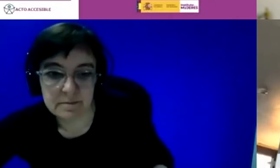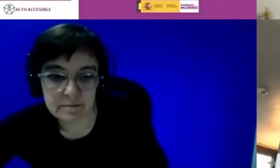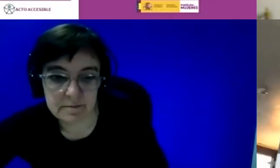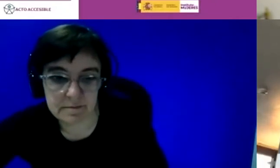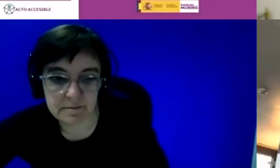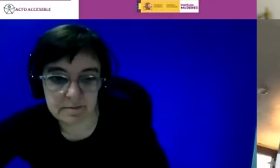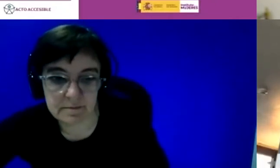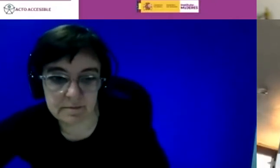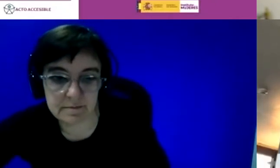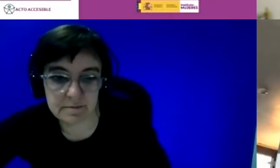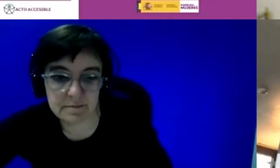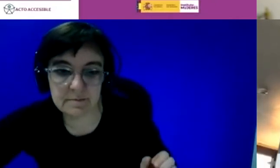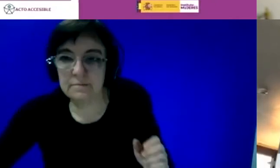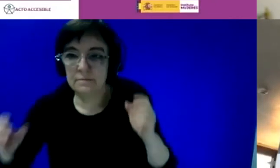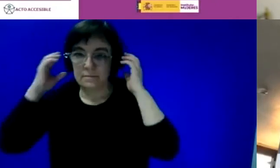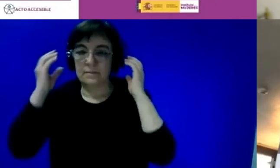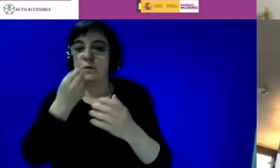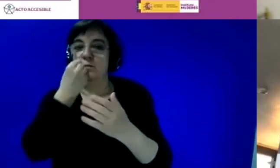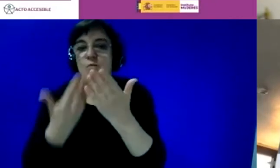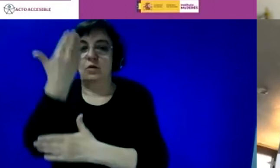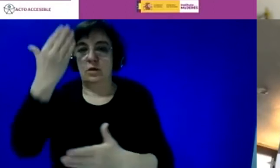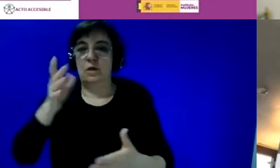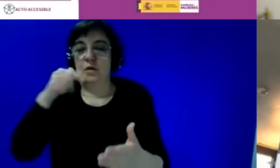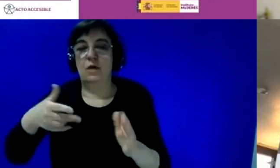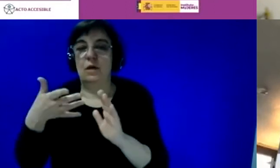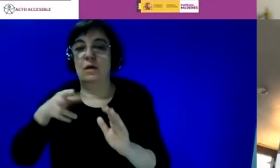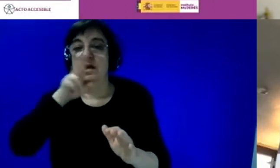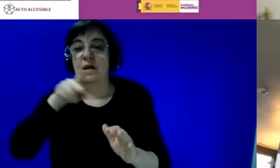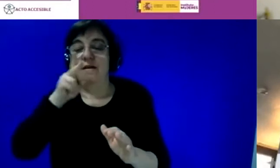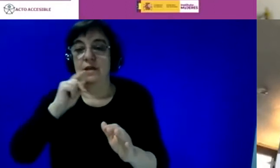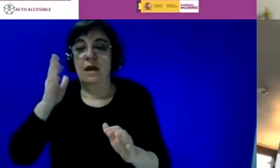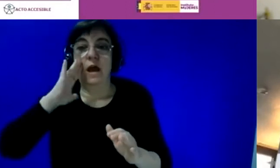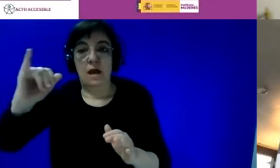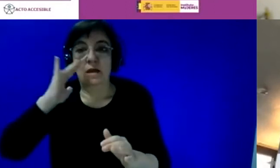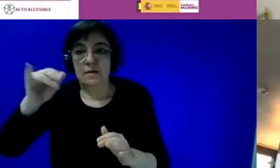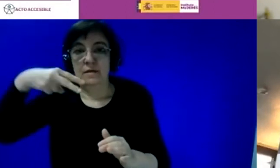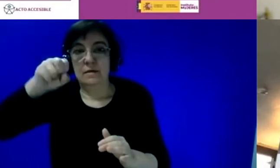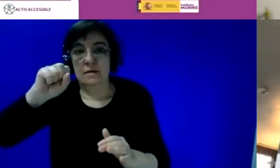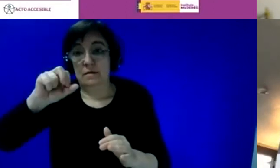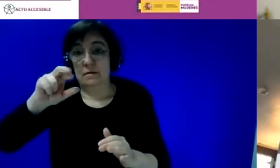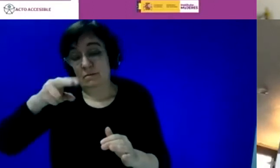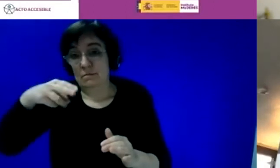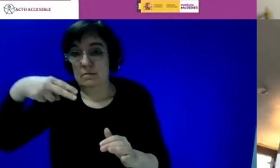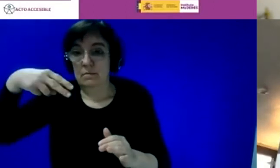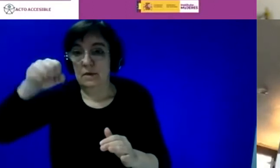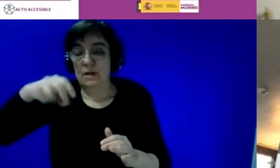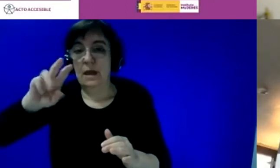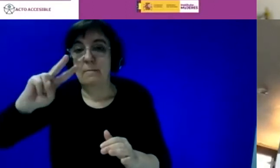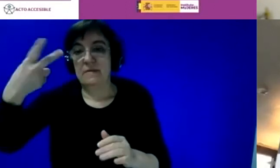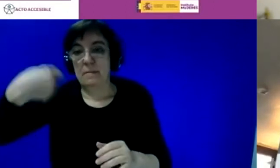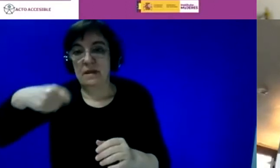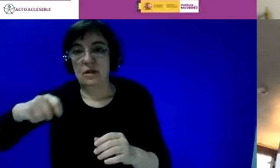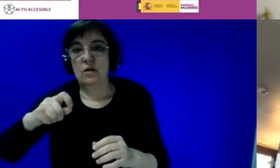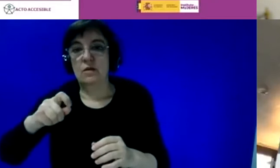Buenos días. Os habla Ana Peláez Narváez, vicepresidenta de